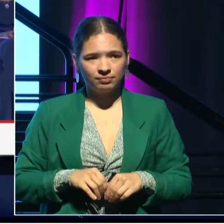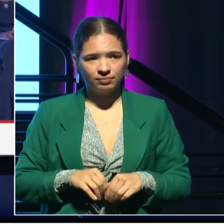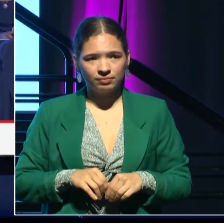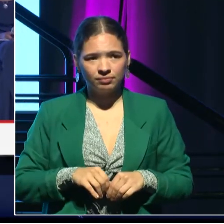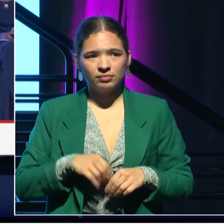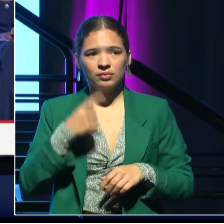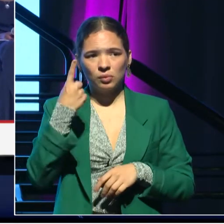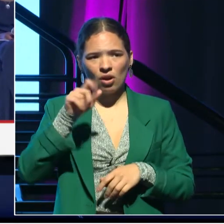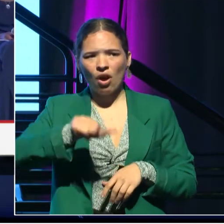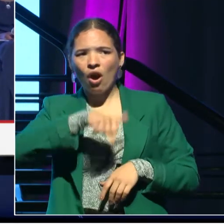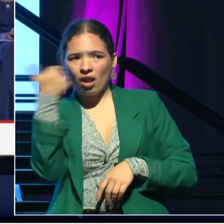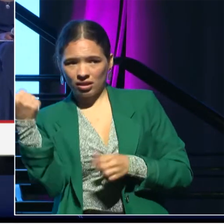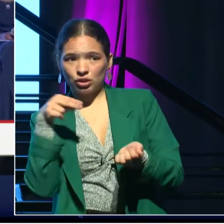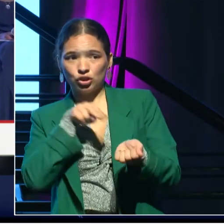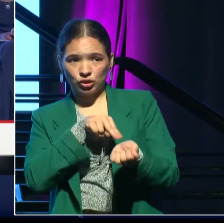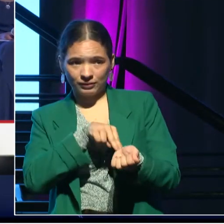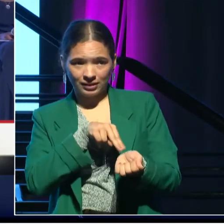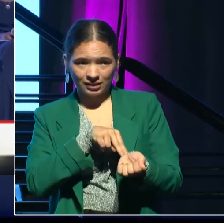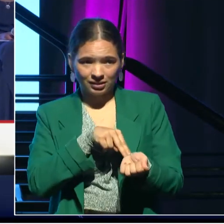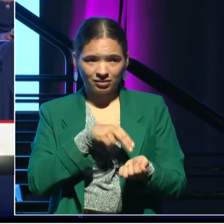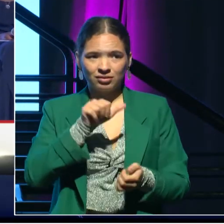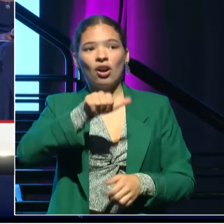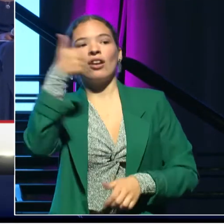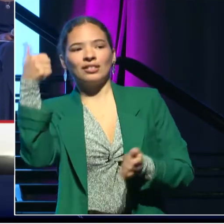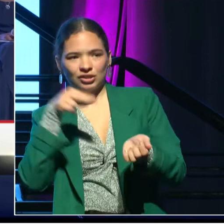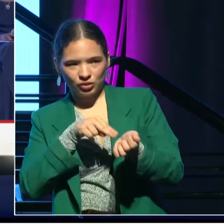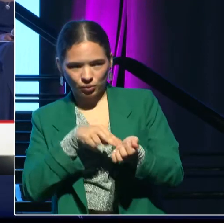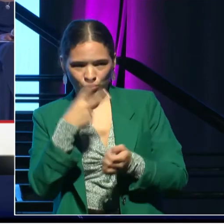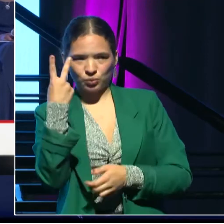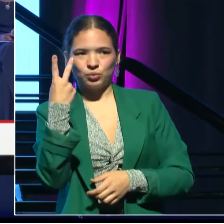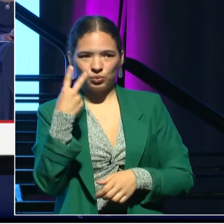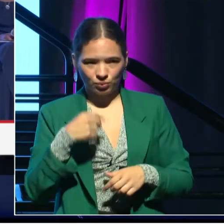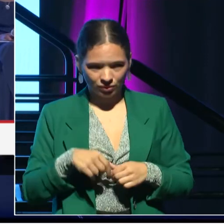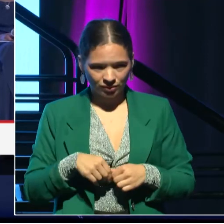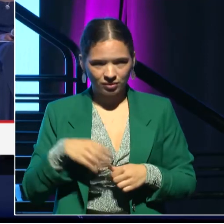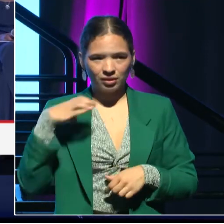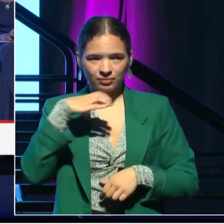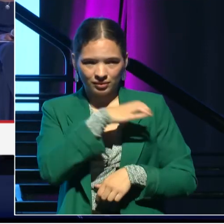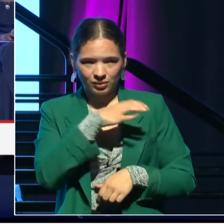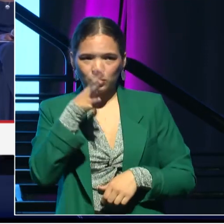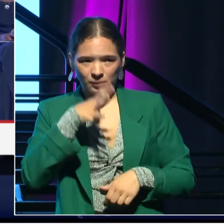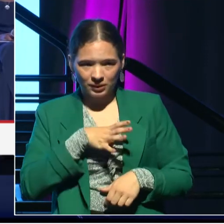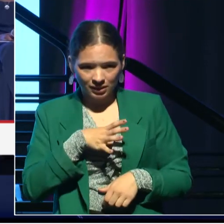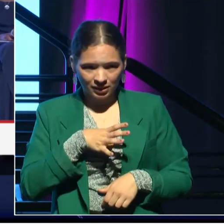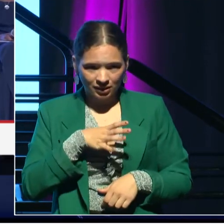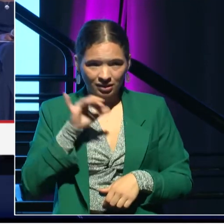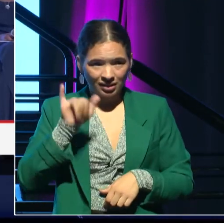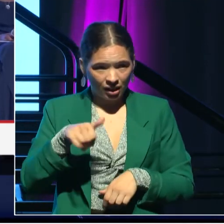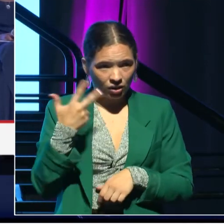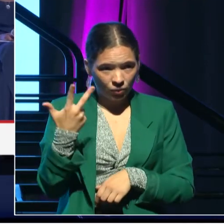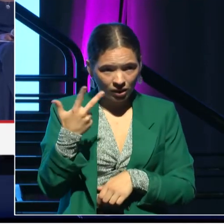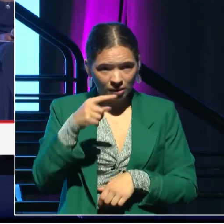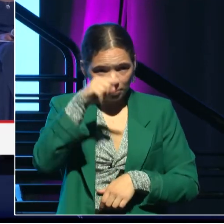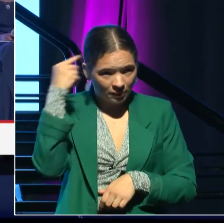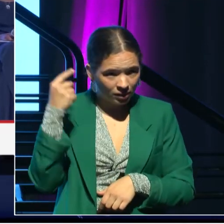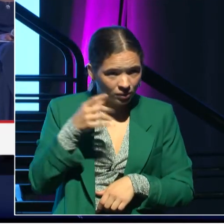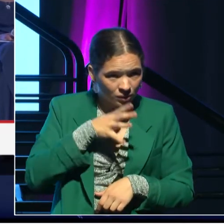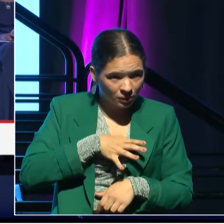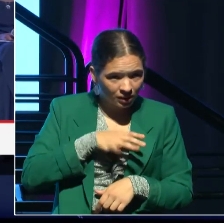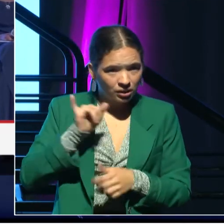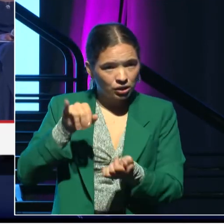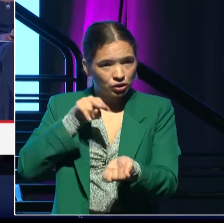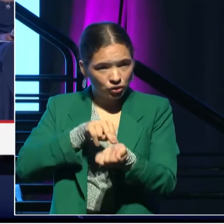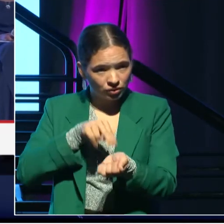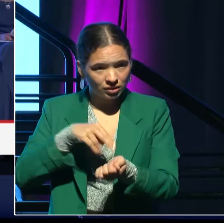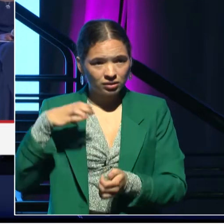nurses, and we have one more, the great chairwoman, Eddie Bernice Johnson. We are a trio of Black women. We are nurses. We are proud, and we're doing the work.